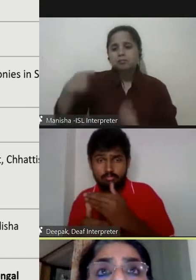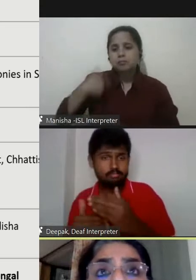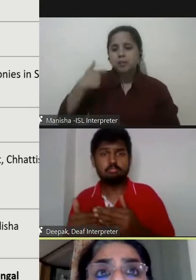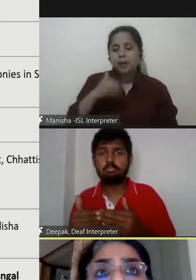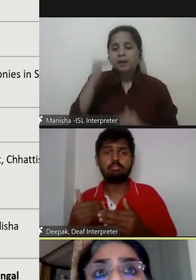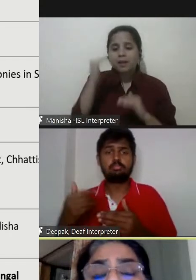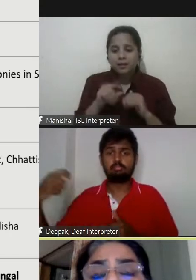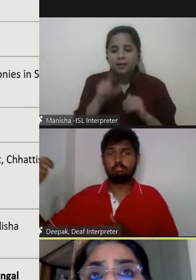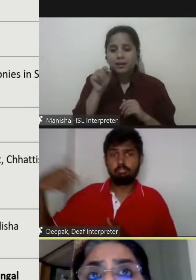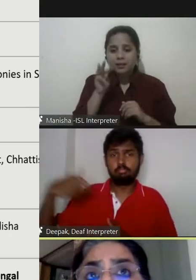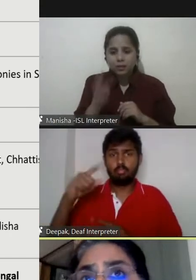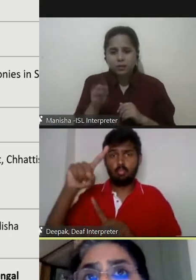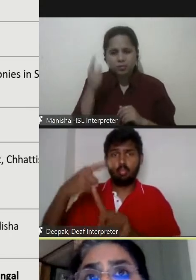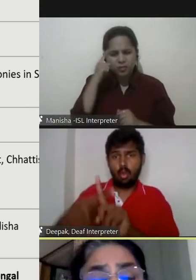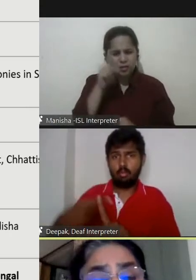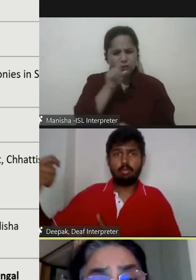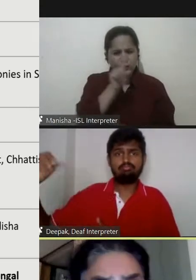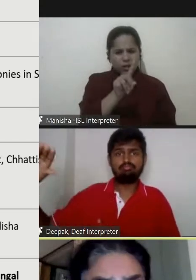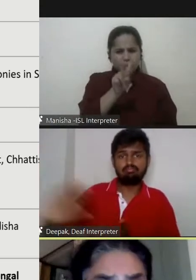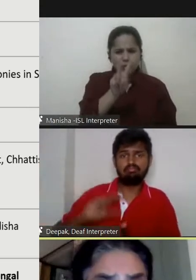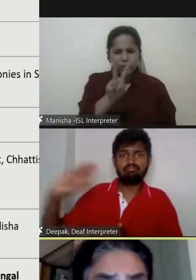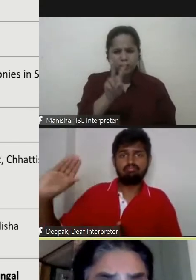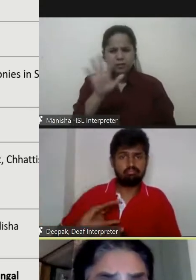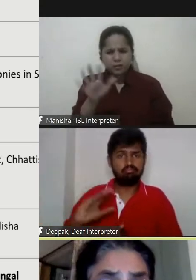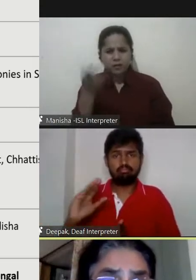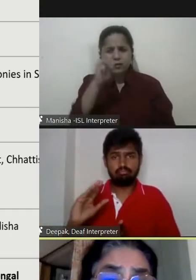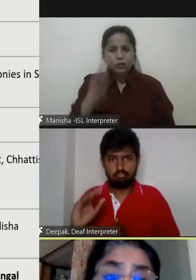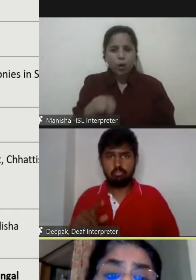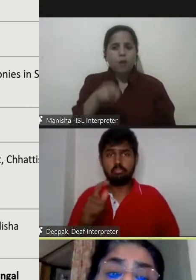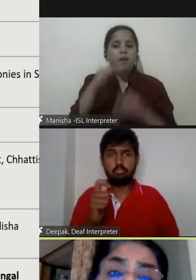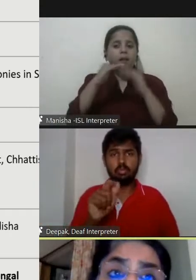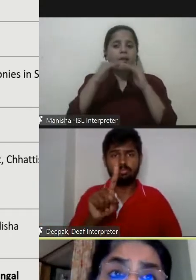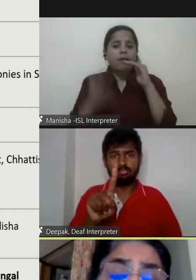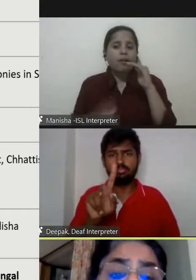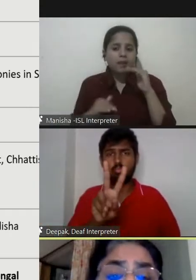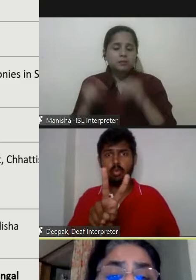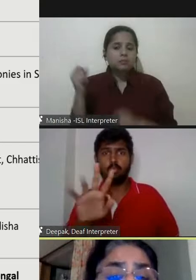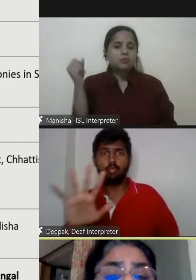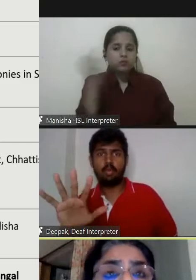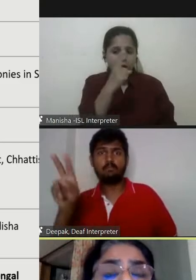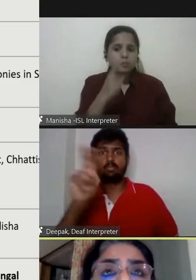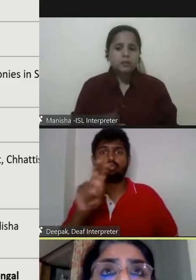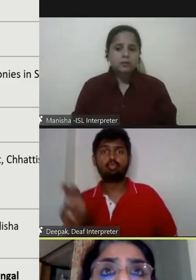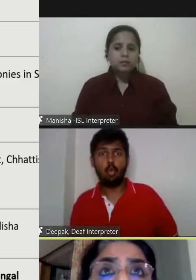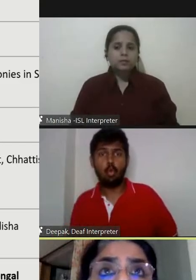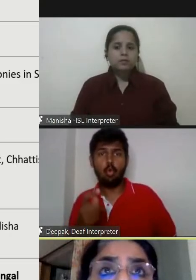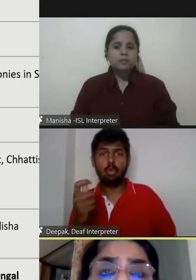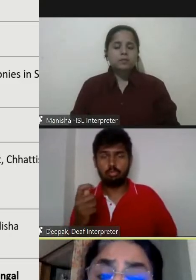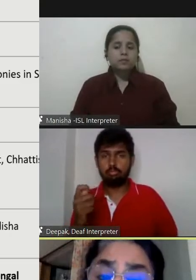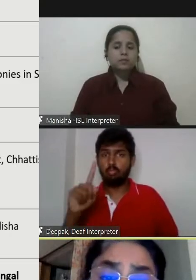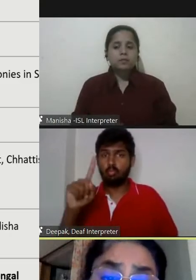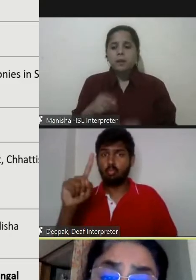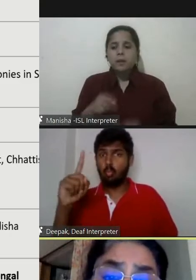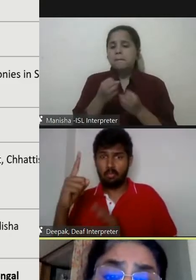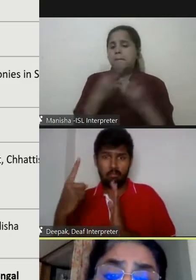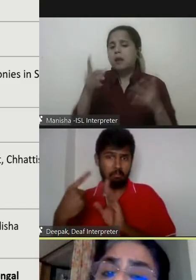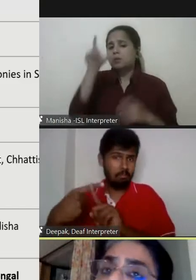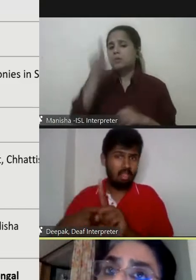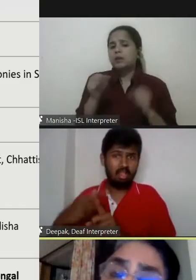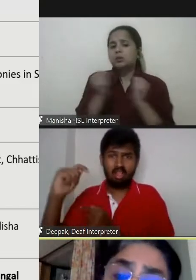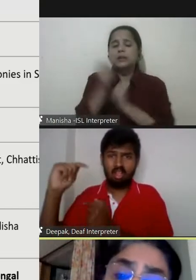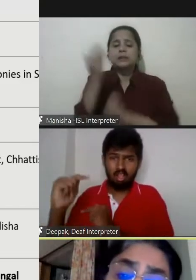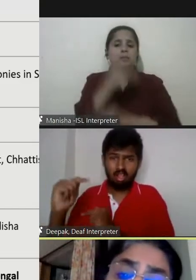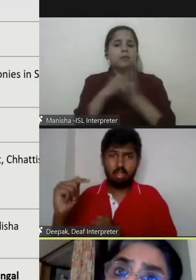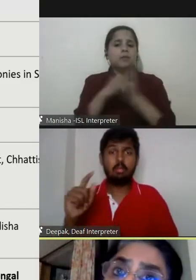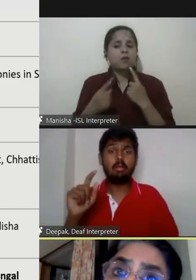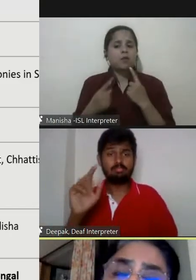than $125 a month. Most of the persons with disabilities that we spoke to